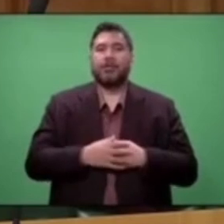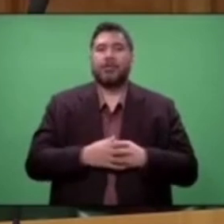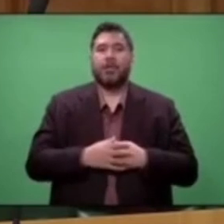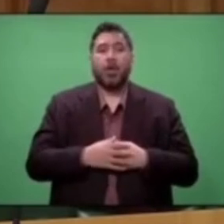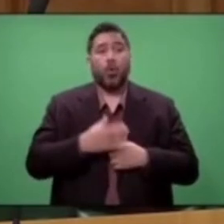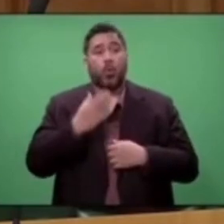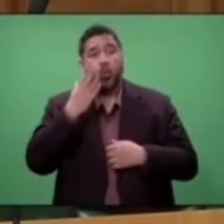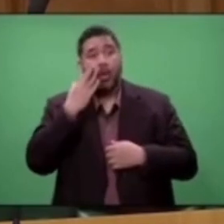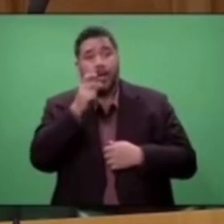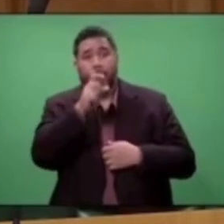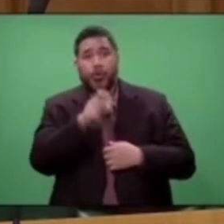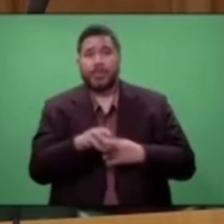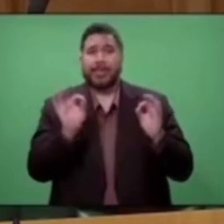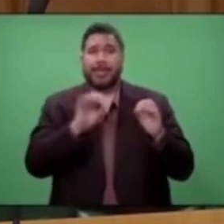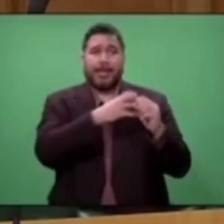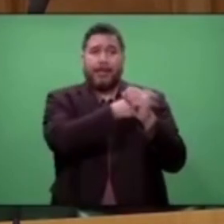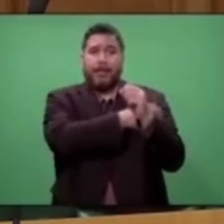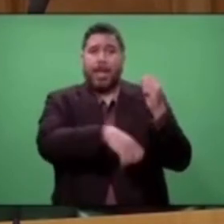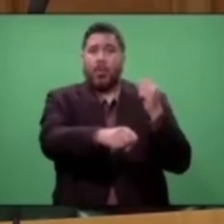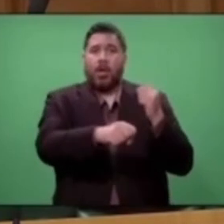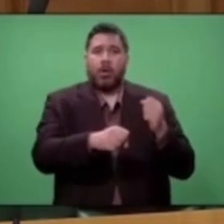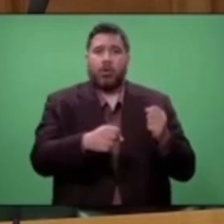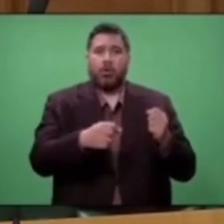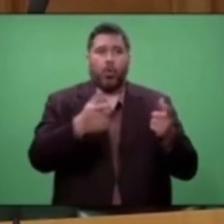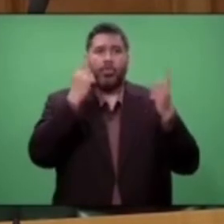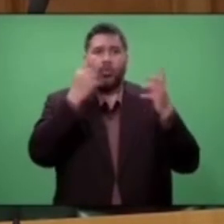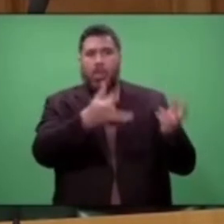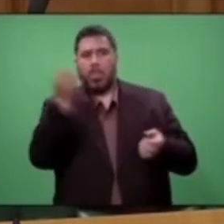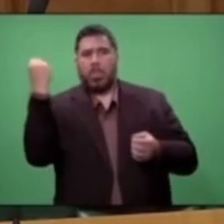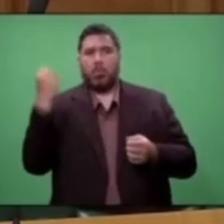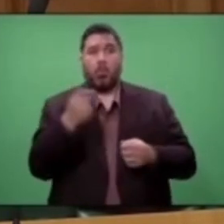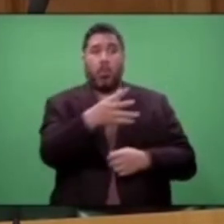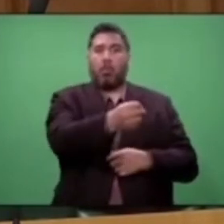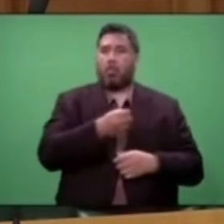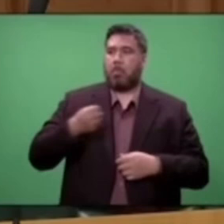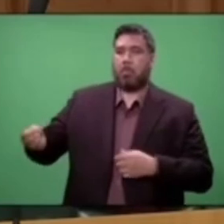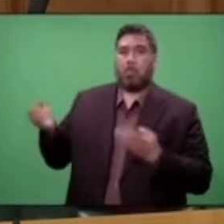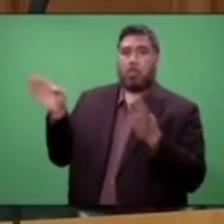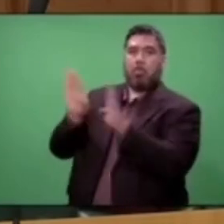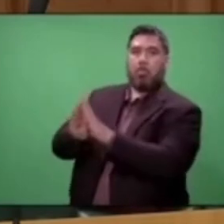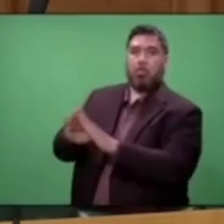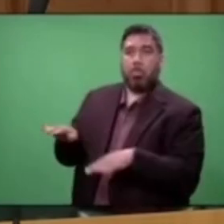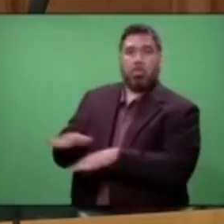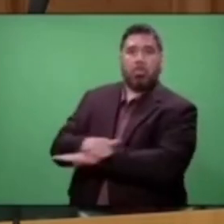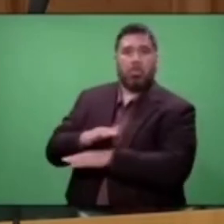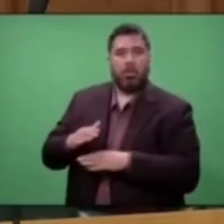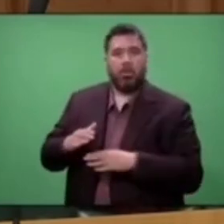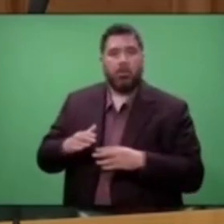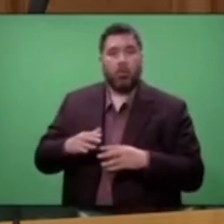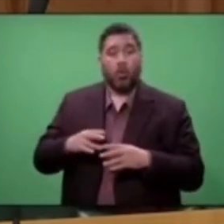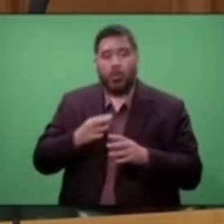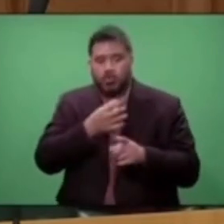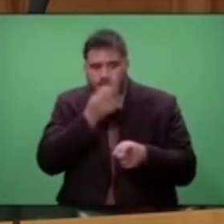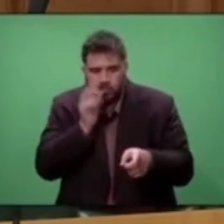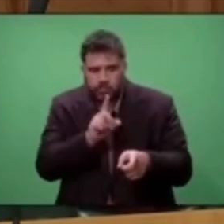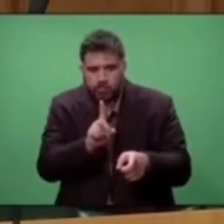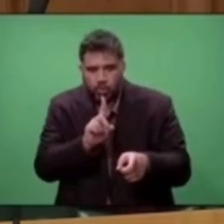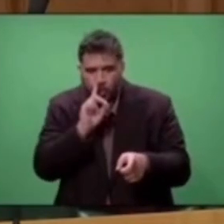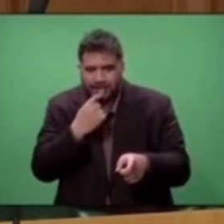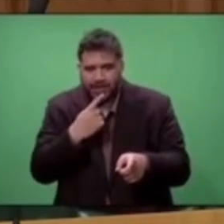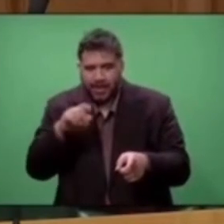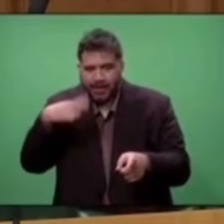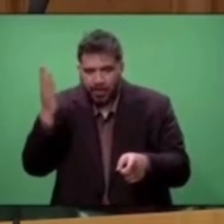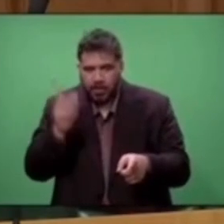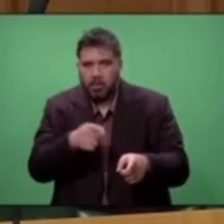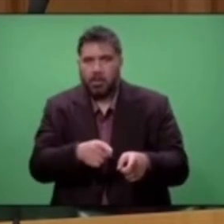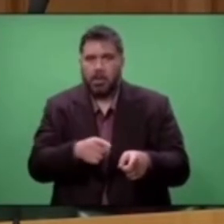disempowered, when they are segregated away from view, and when they are silenced. Different kinds